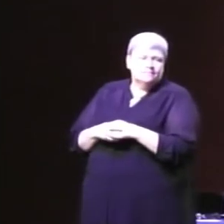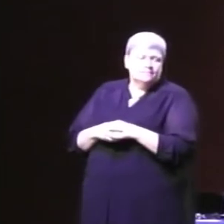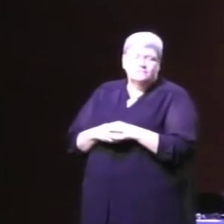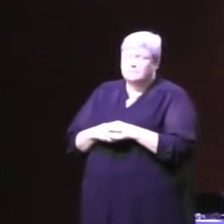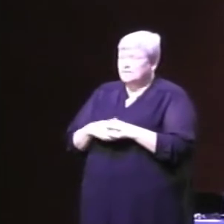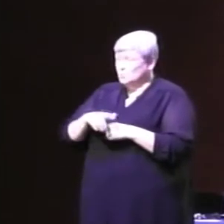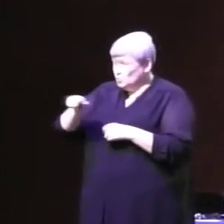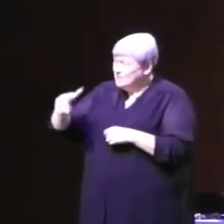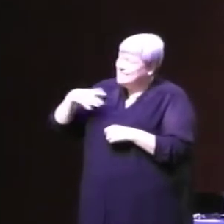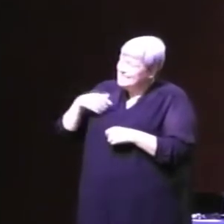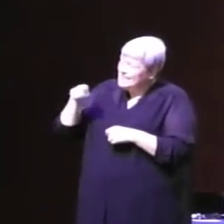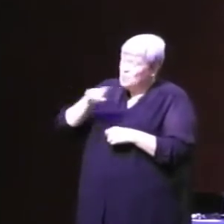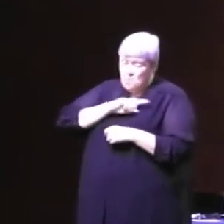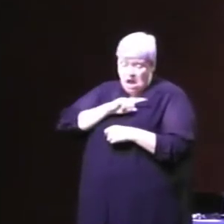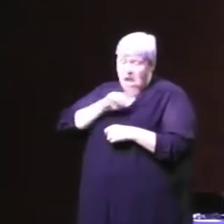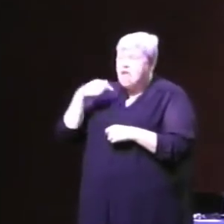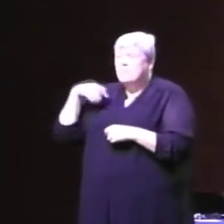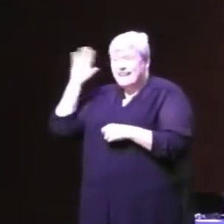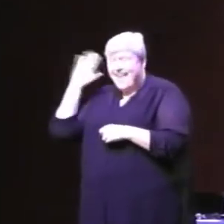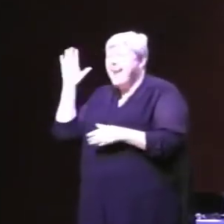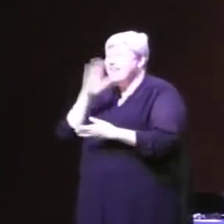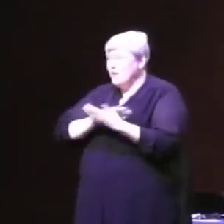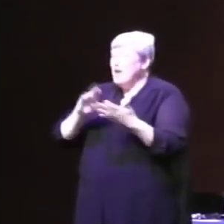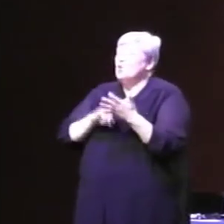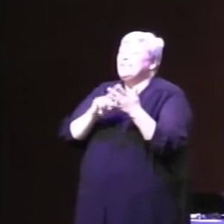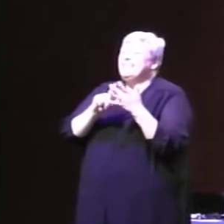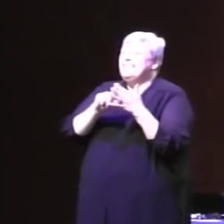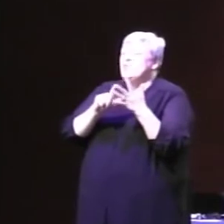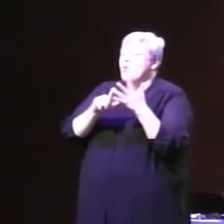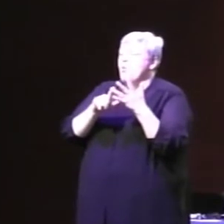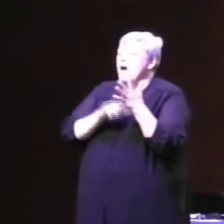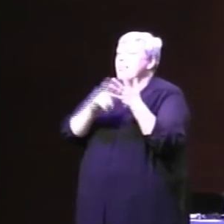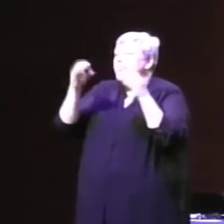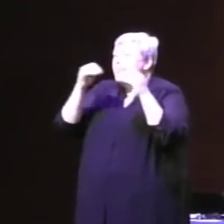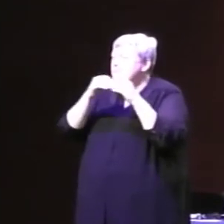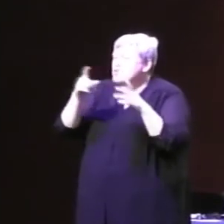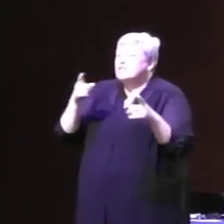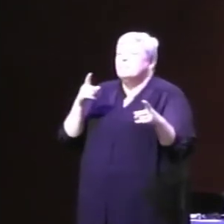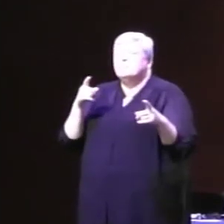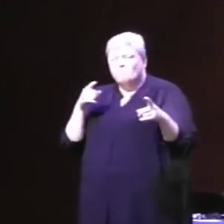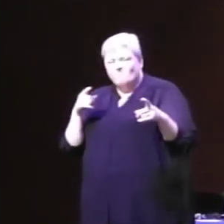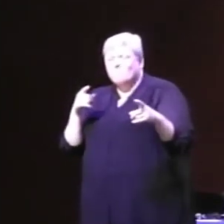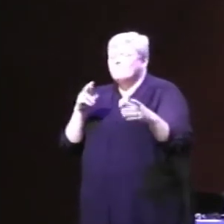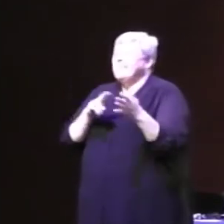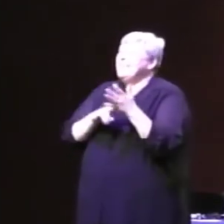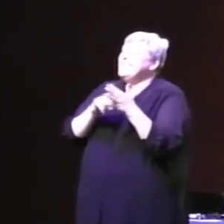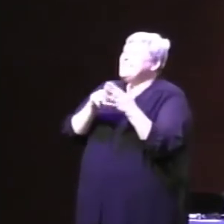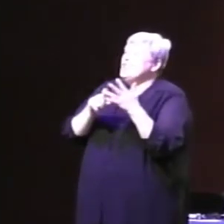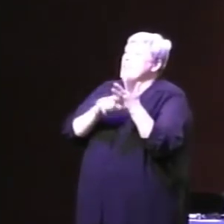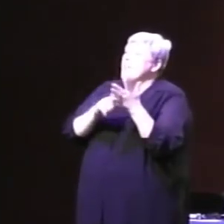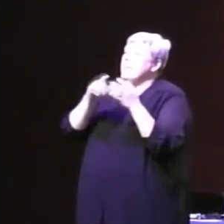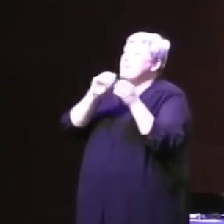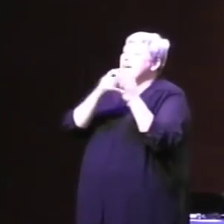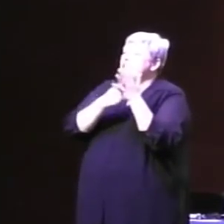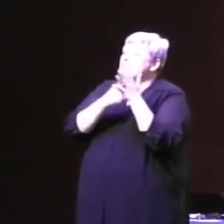We need that because we've heard about neoliberalism from the podium. Let's be clear about what neoliberalism is. I